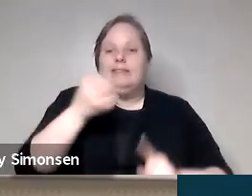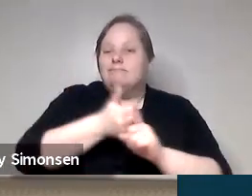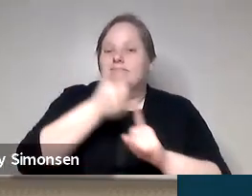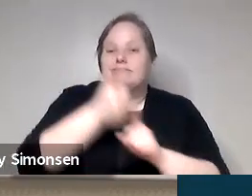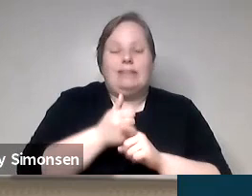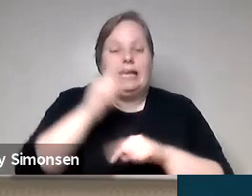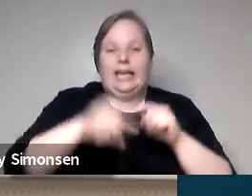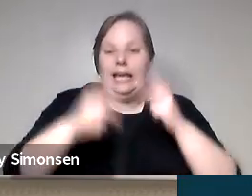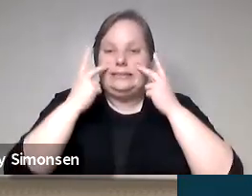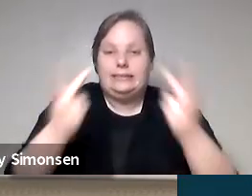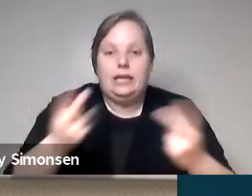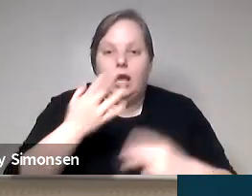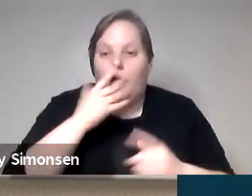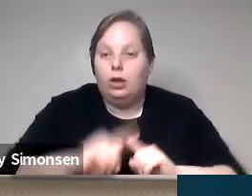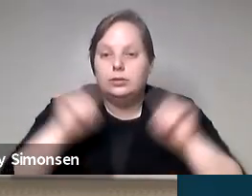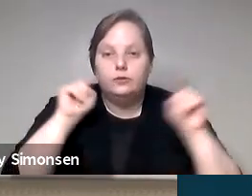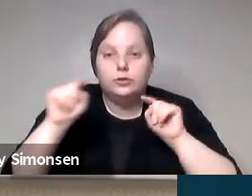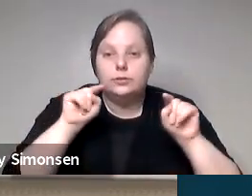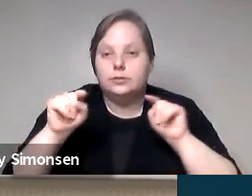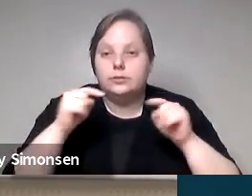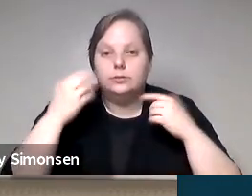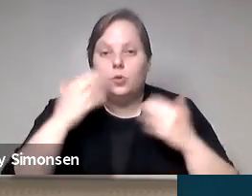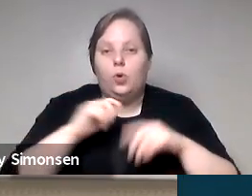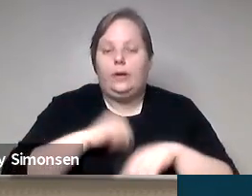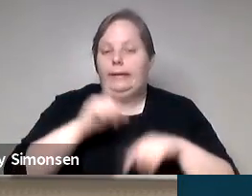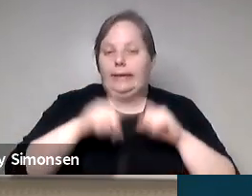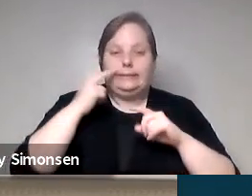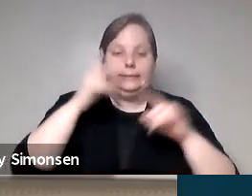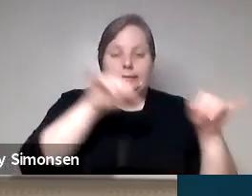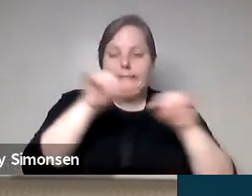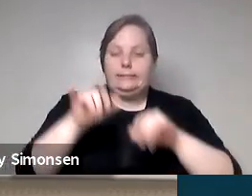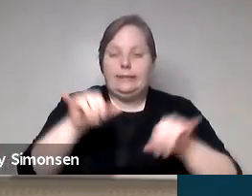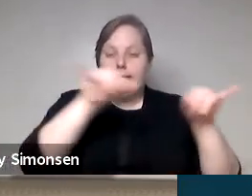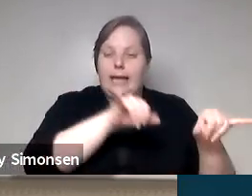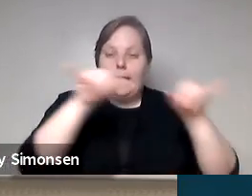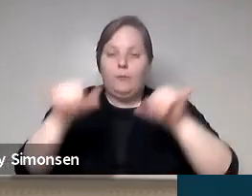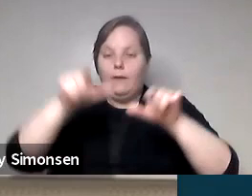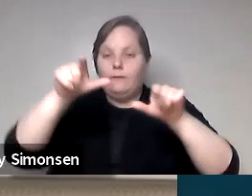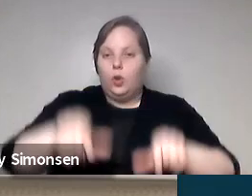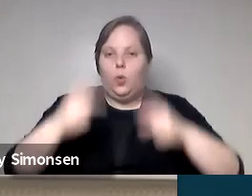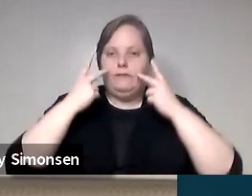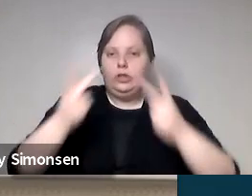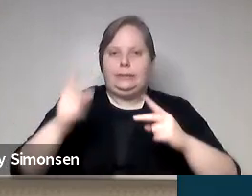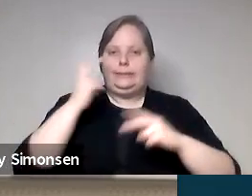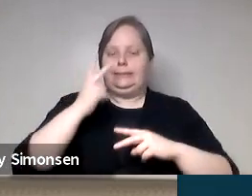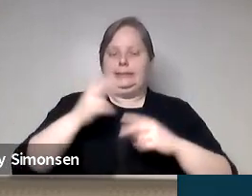the vision to see that these bottles are the same, or if you're low vision and can't see any contrasting colors,